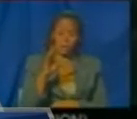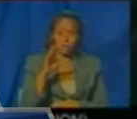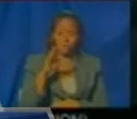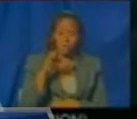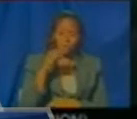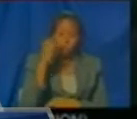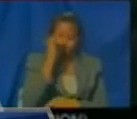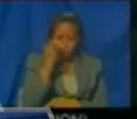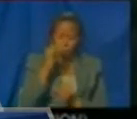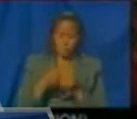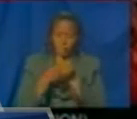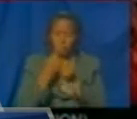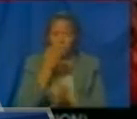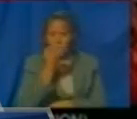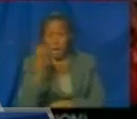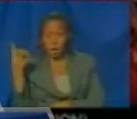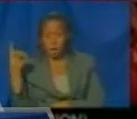of this opinion say aye? Aye.